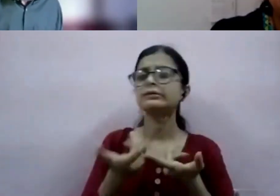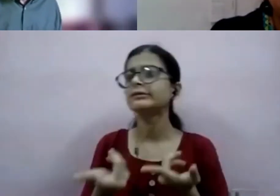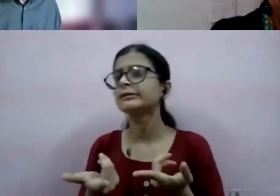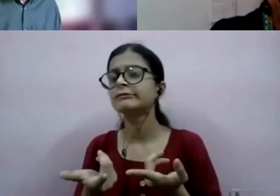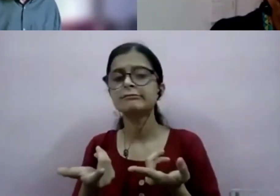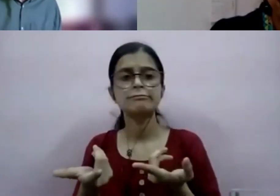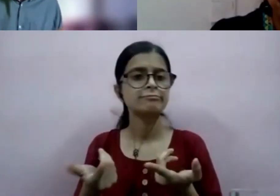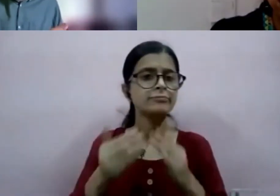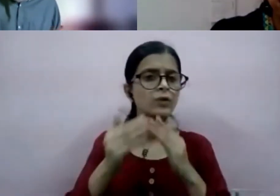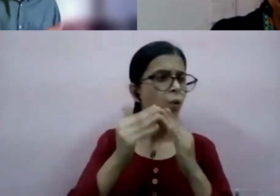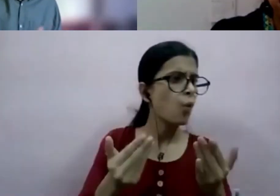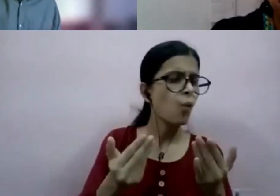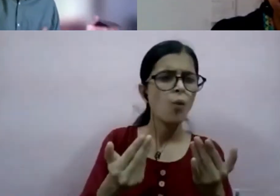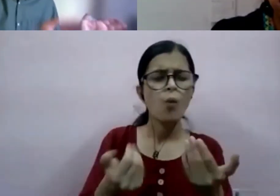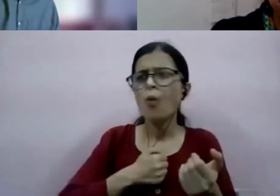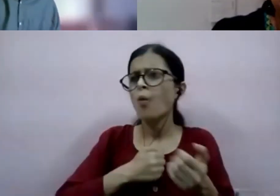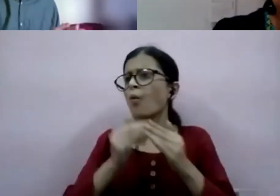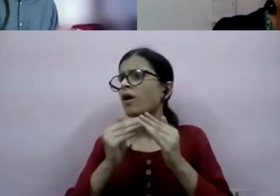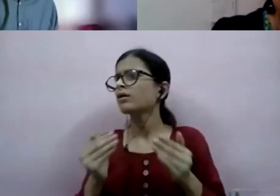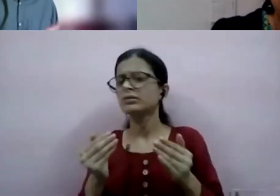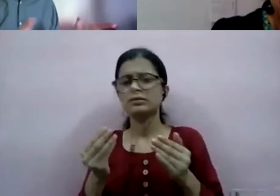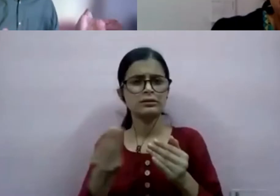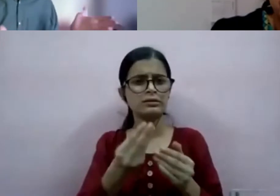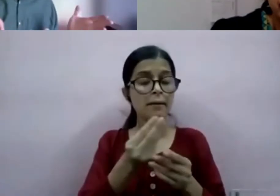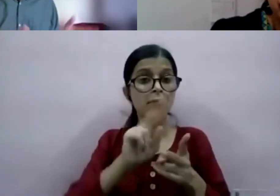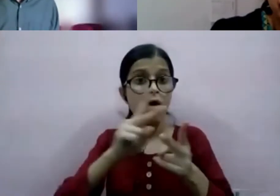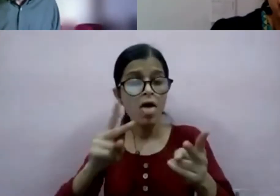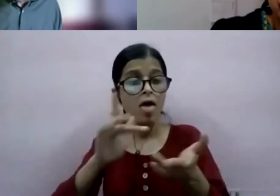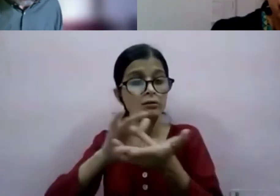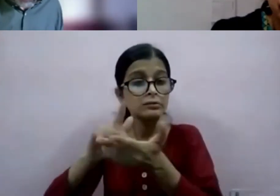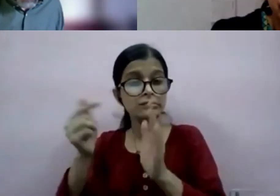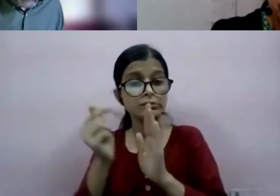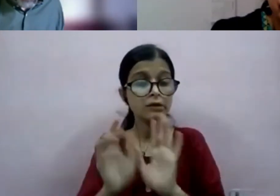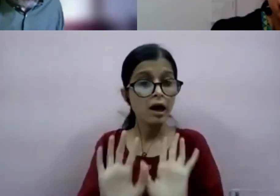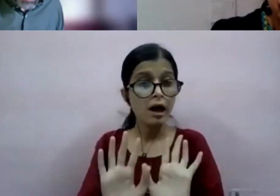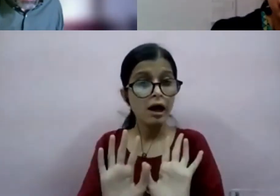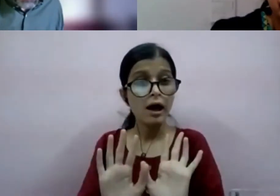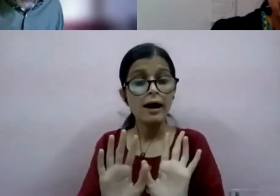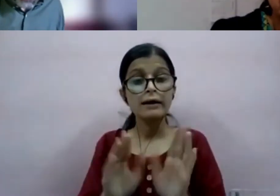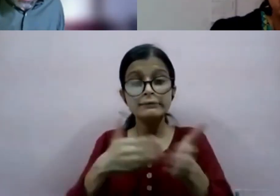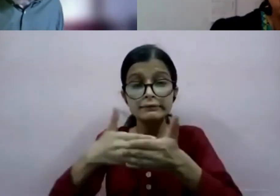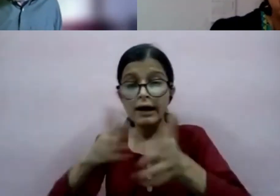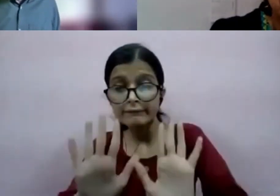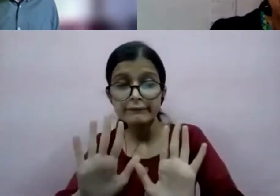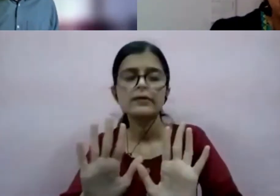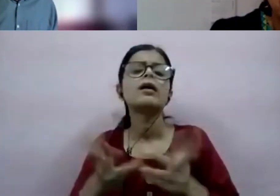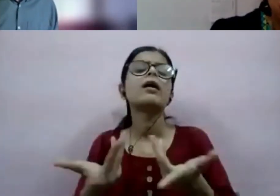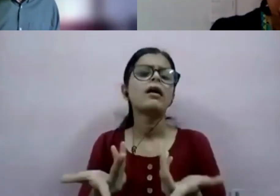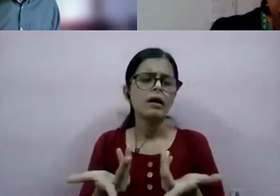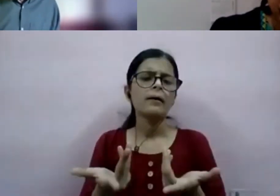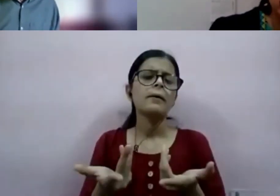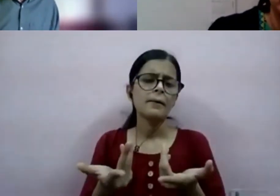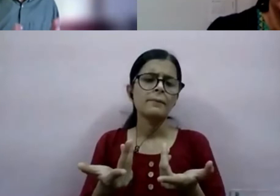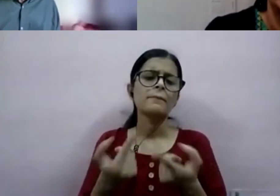their housing. So that this is the other group. So there's Claire Bamber describes the